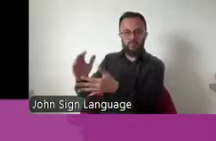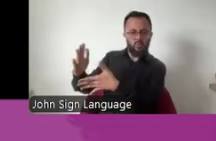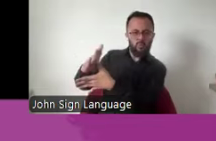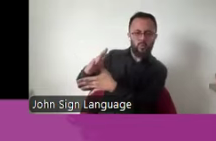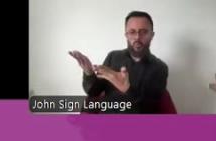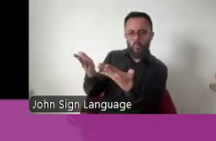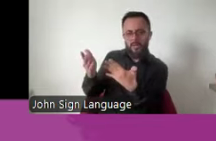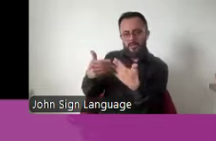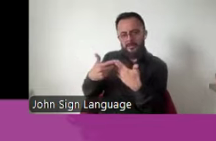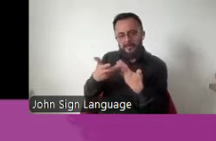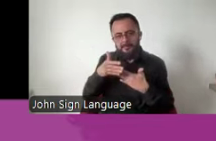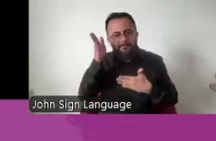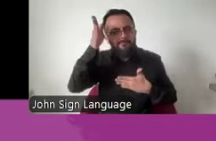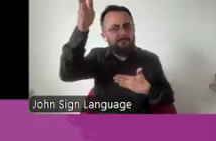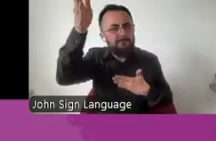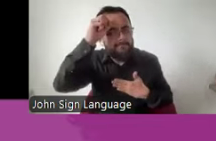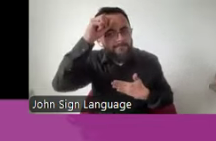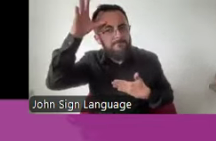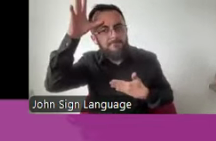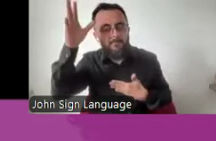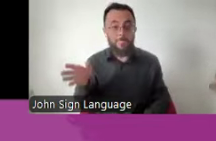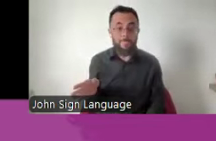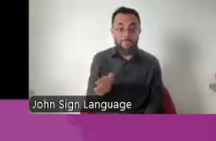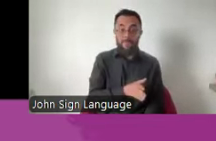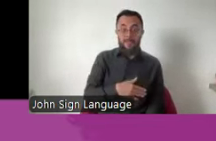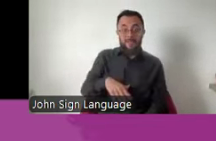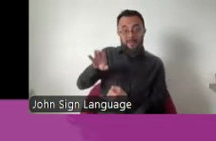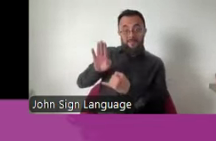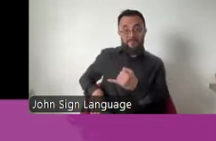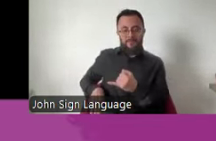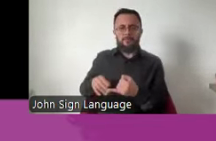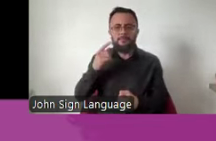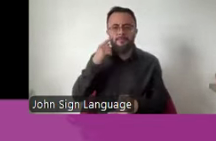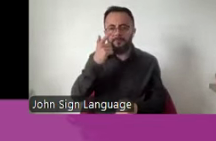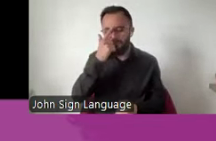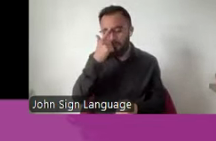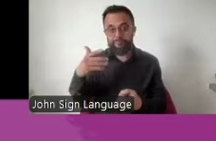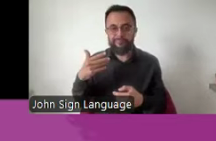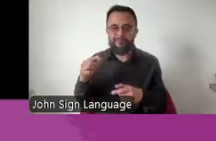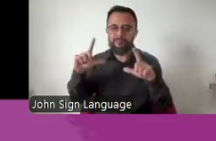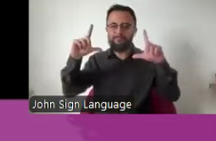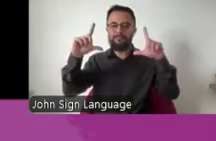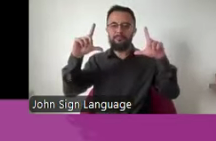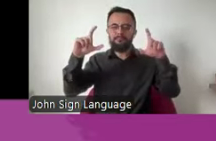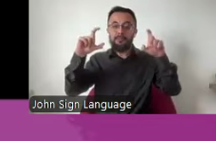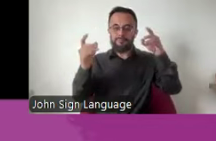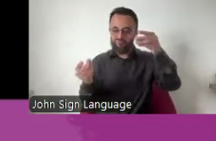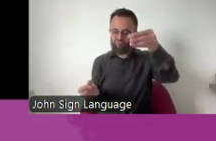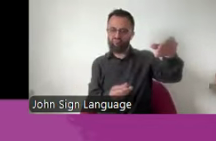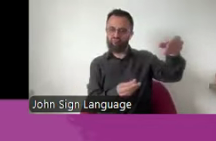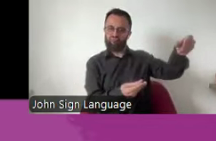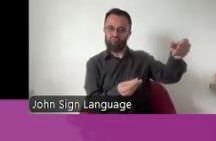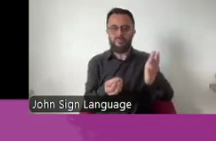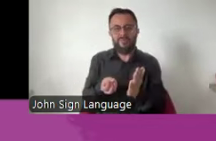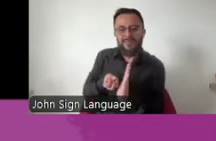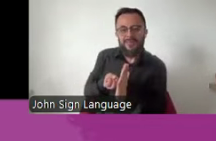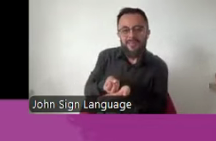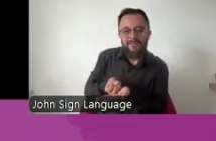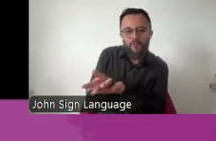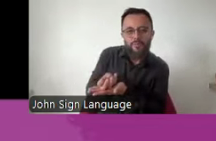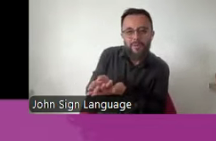and it's about 100 pages. So that's to tell you just how rich the conversations were and how much interest there